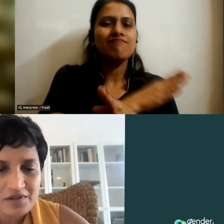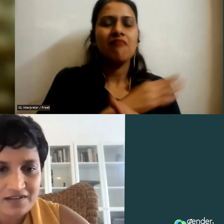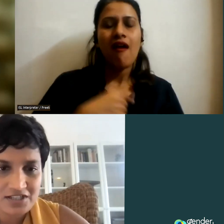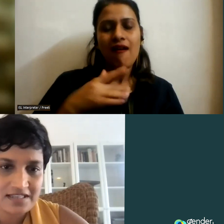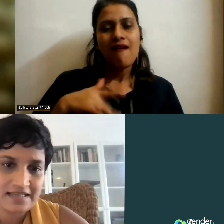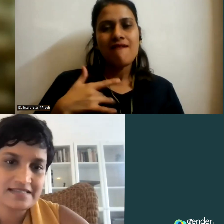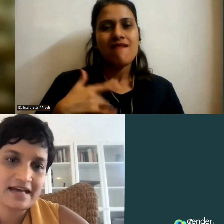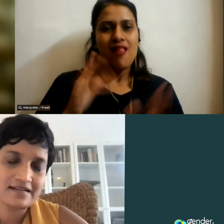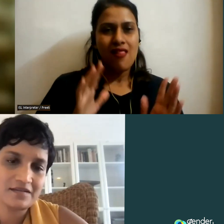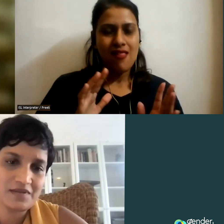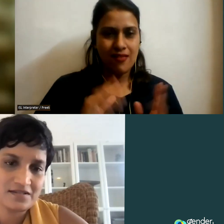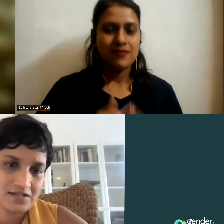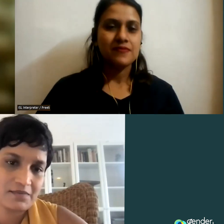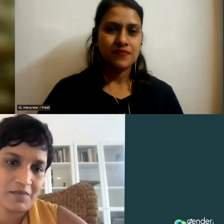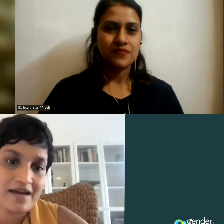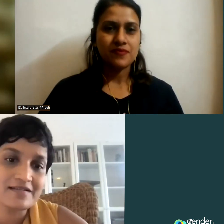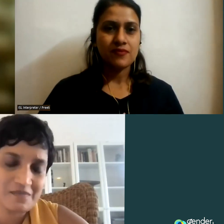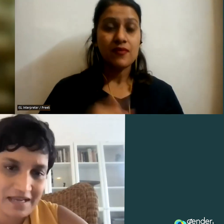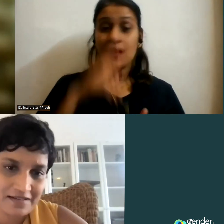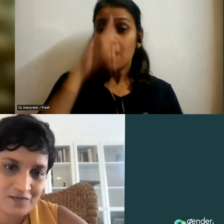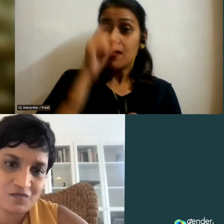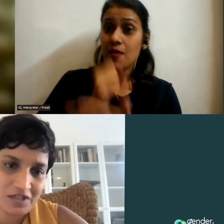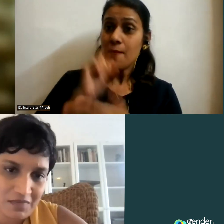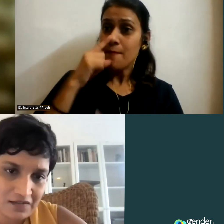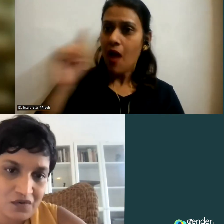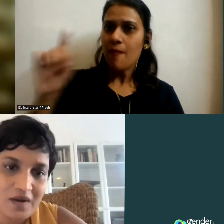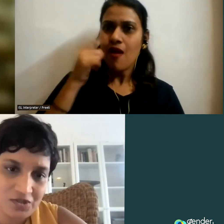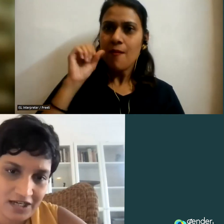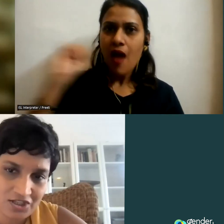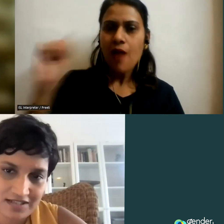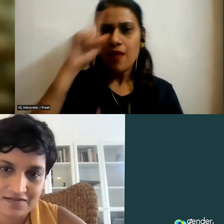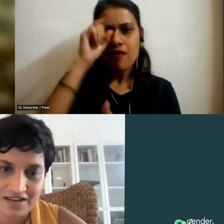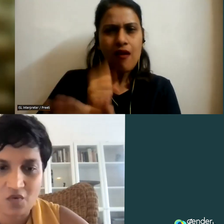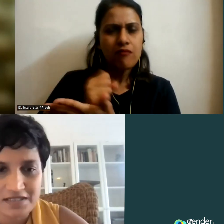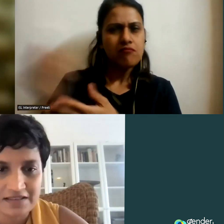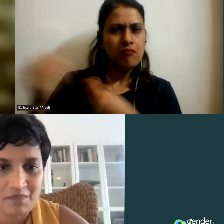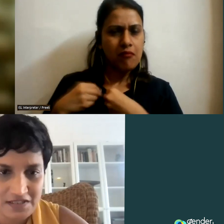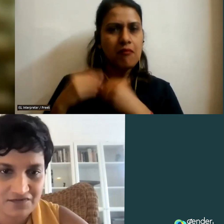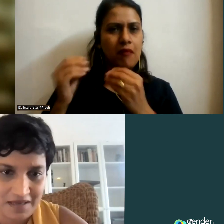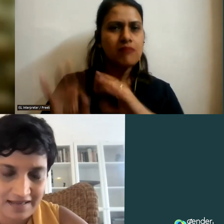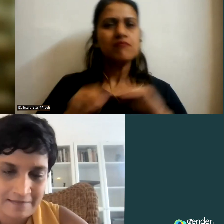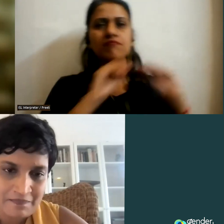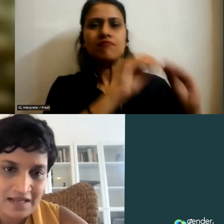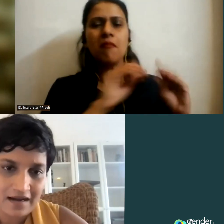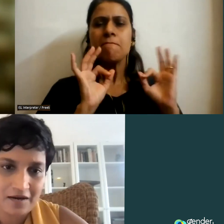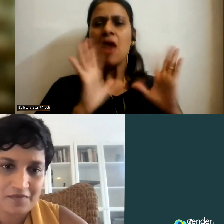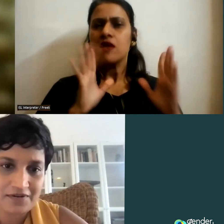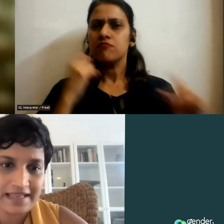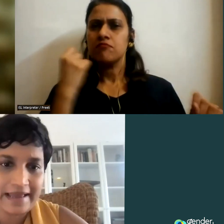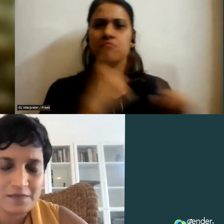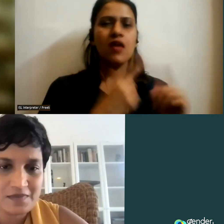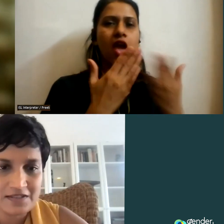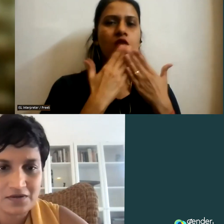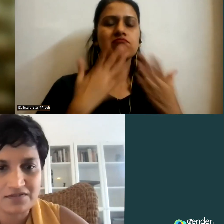very privileged in the sense that the decisions that my parents made in terms of putting me through education and, wanting the best for me,